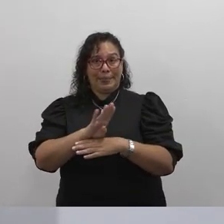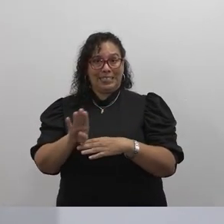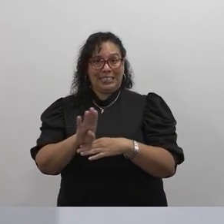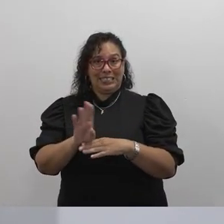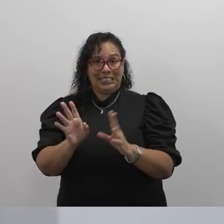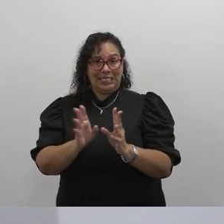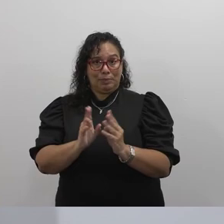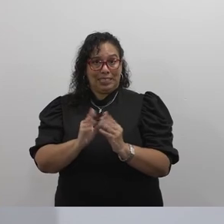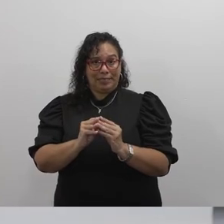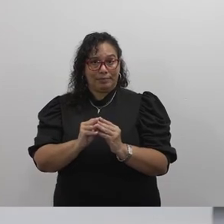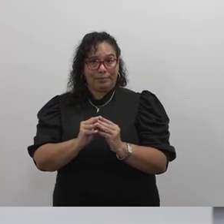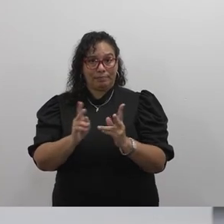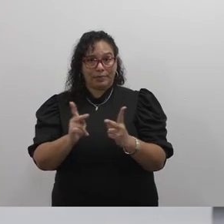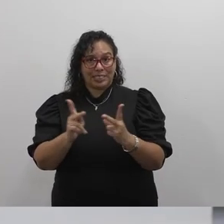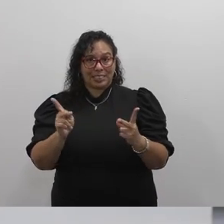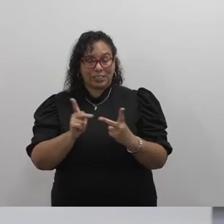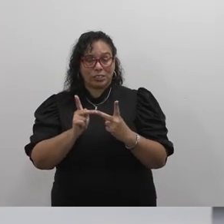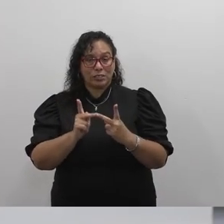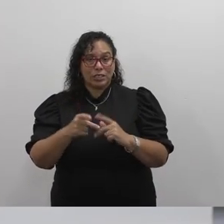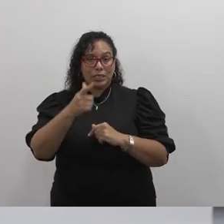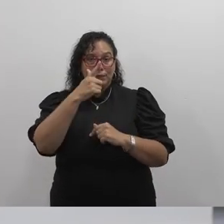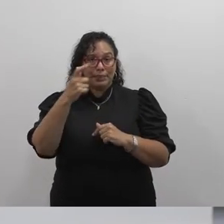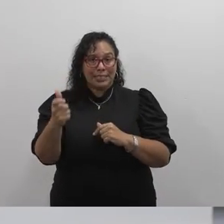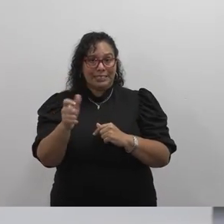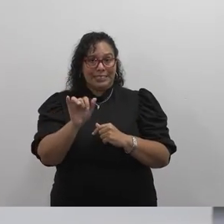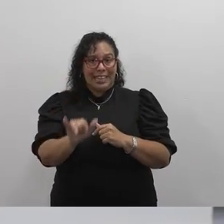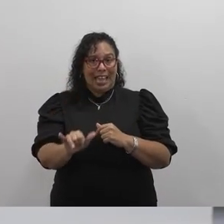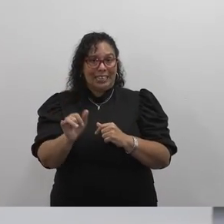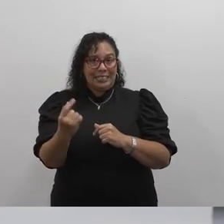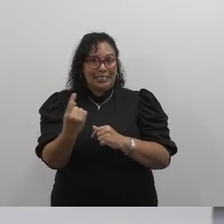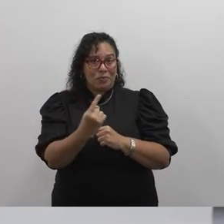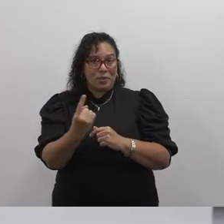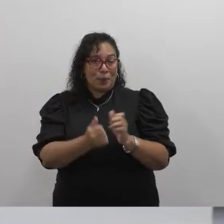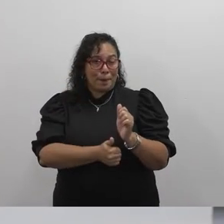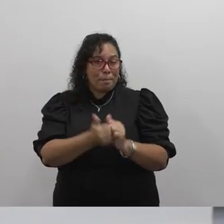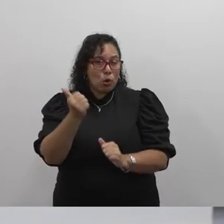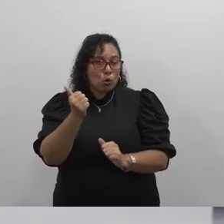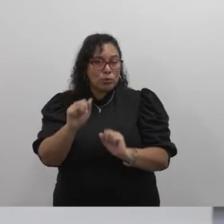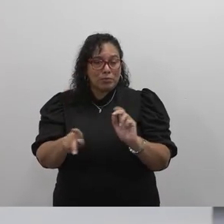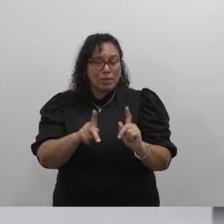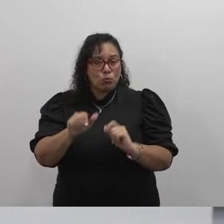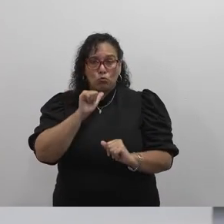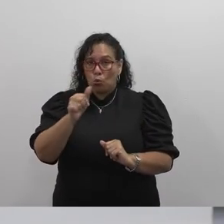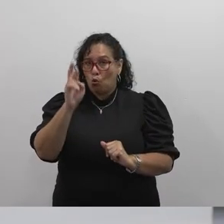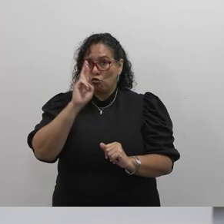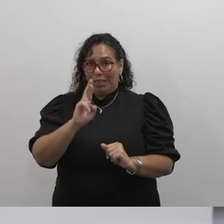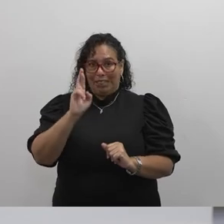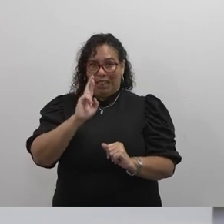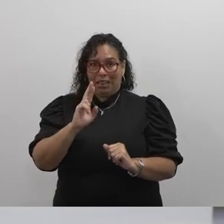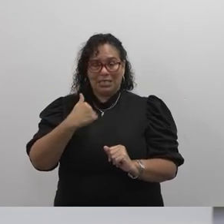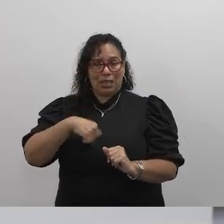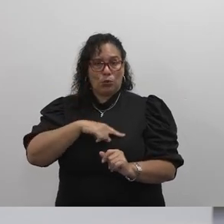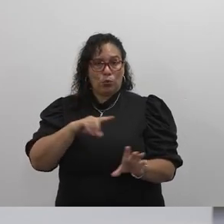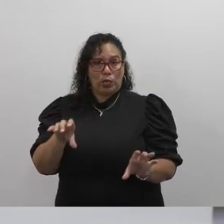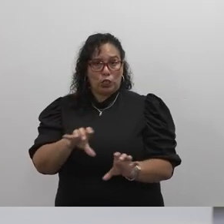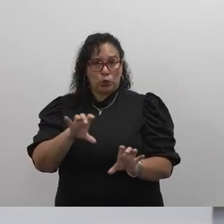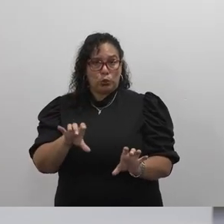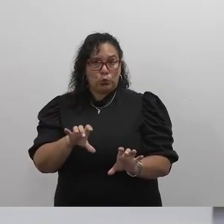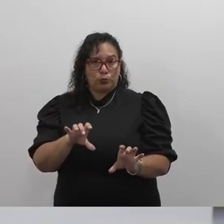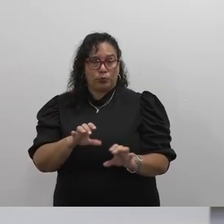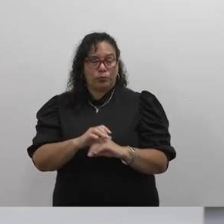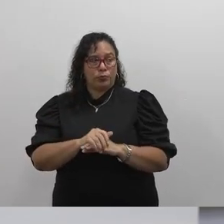committee positions, because I think that's something most people don't realize that we do as board members,